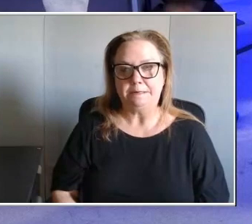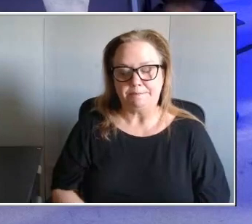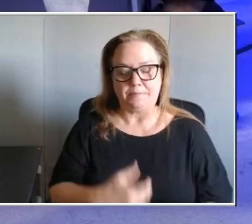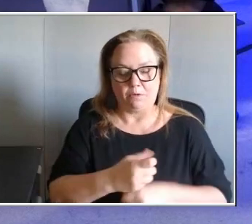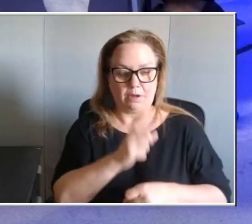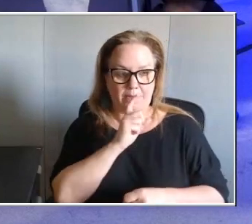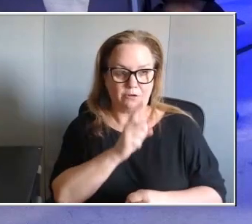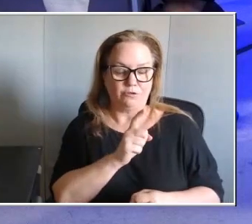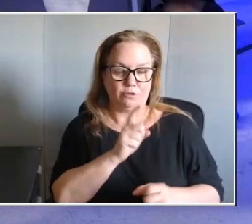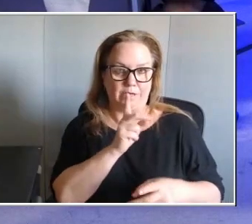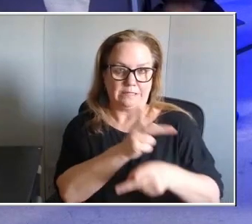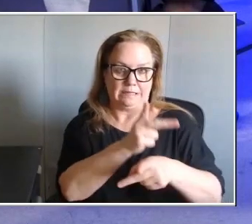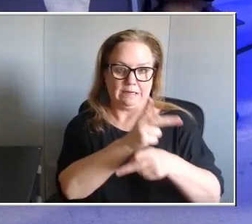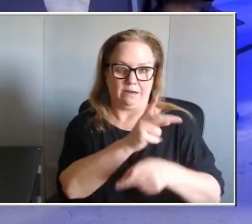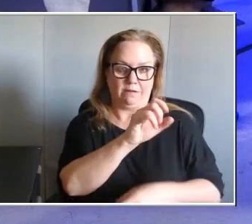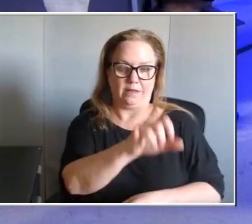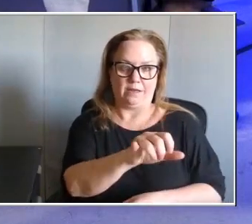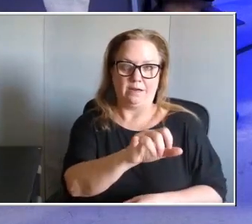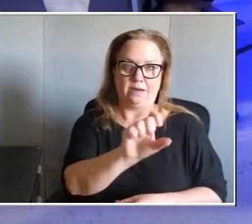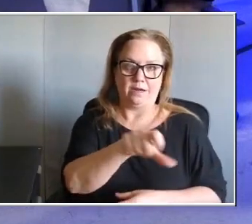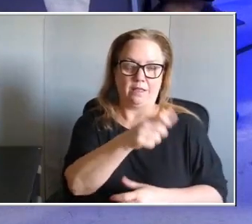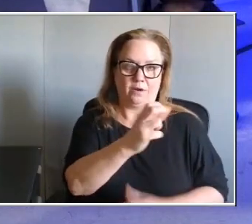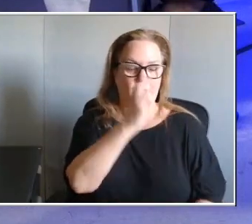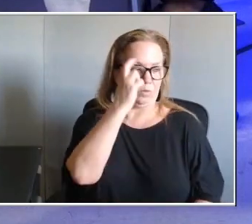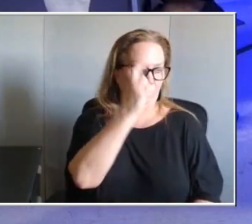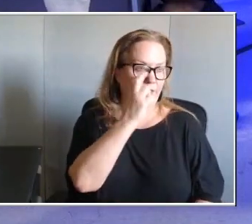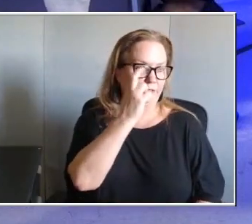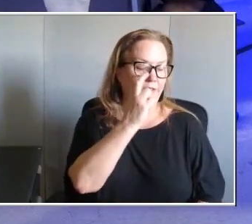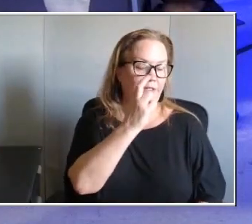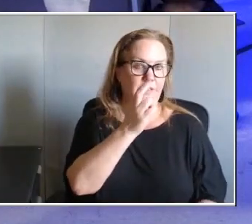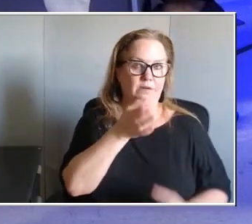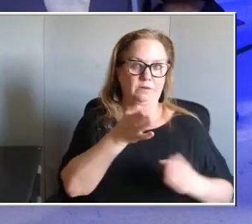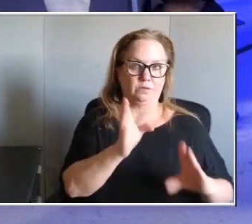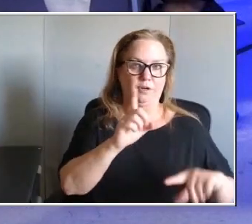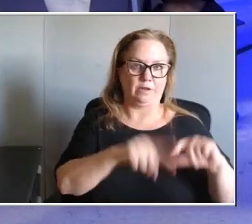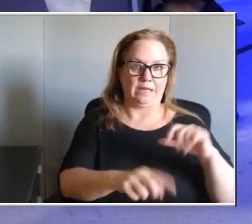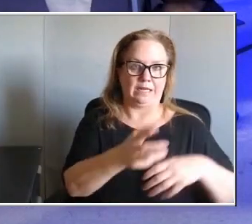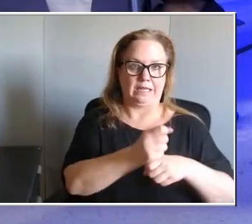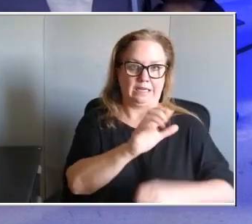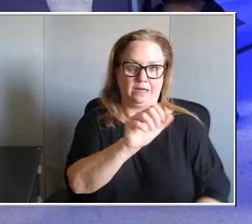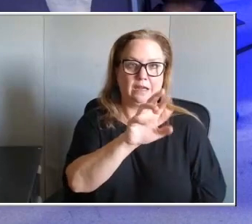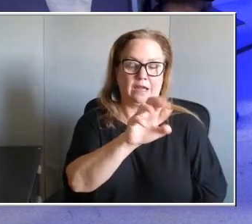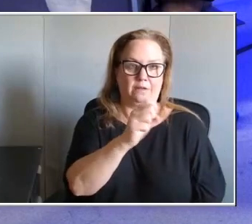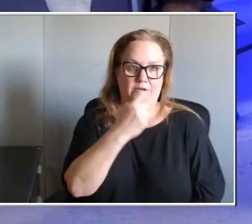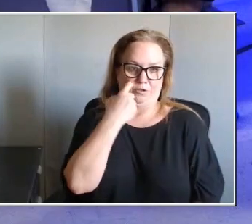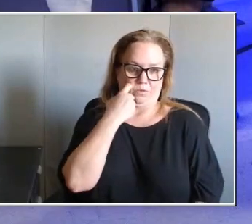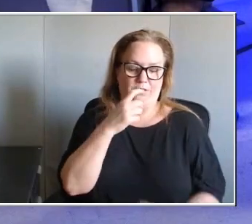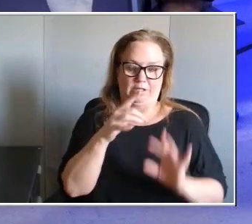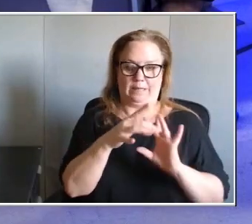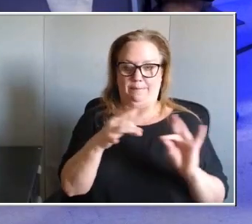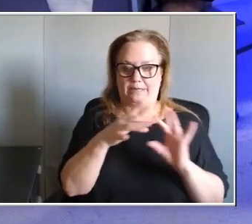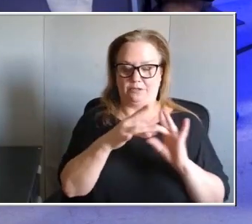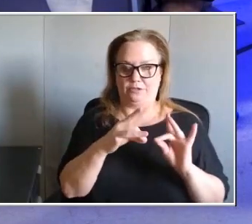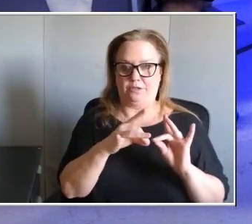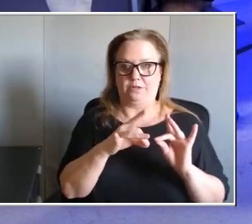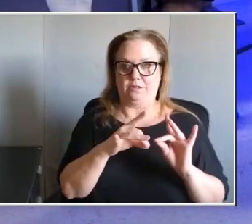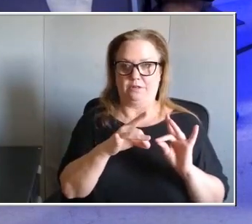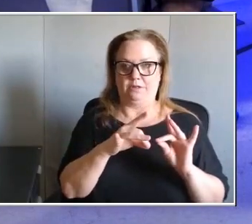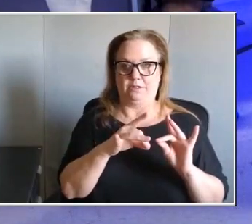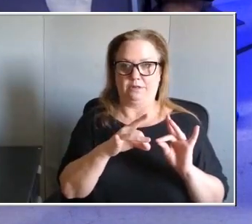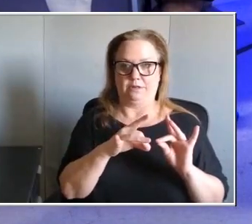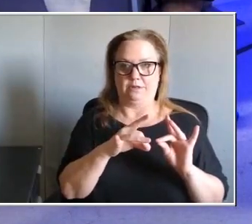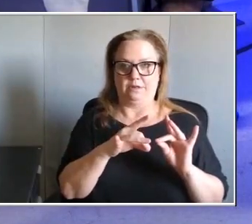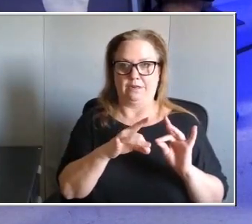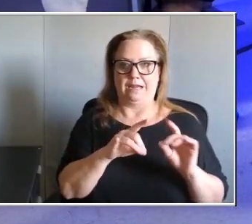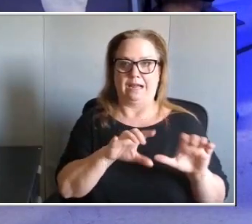get close care of. And another reason where if there are ways you can't seek care that you outlined, Dr. Martin, those are, I did that twice today.